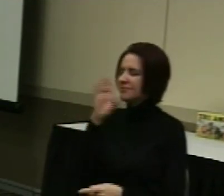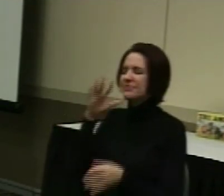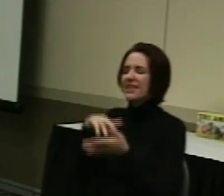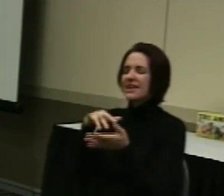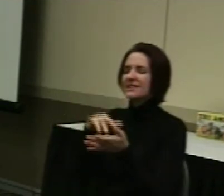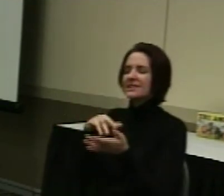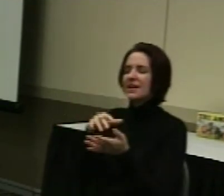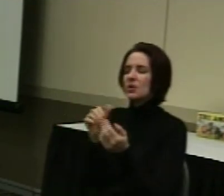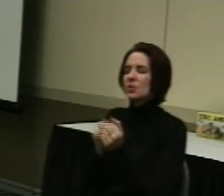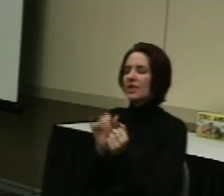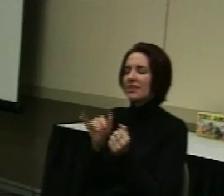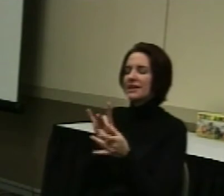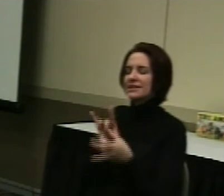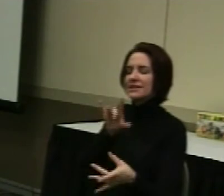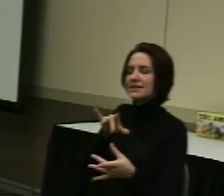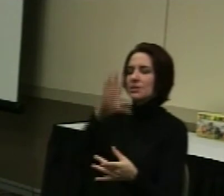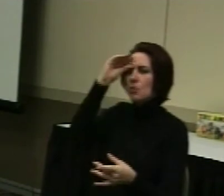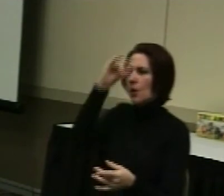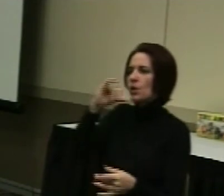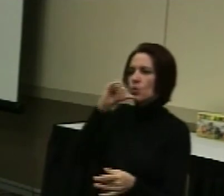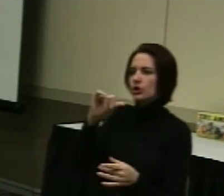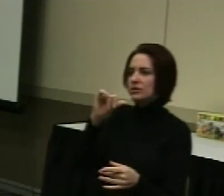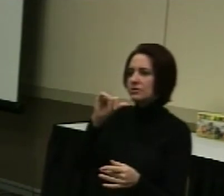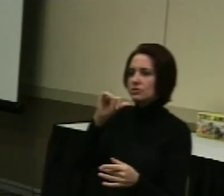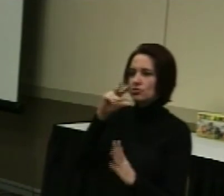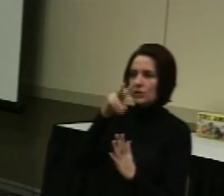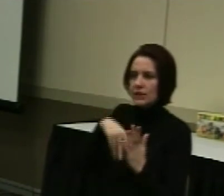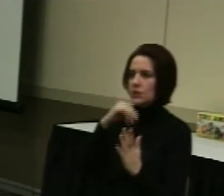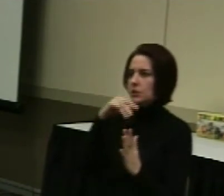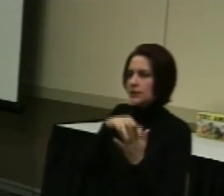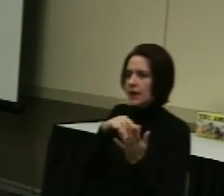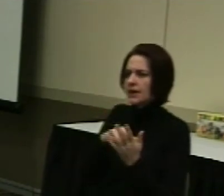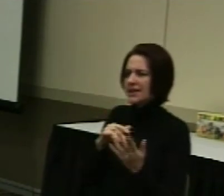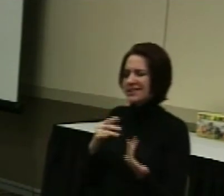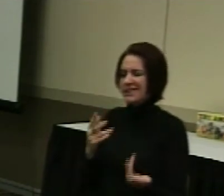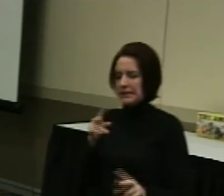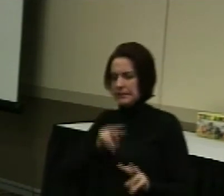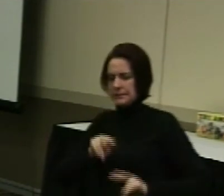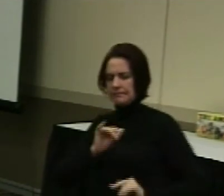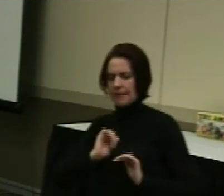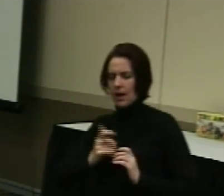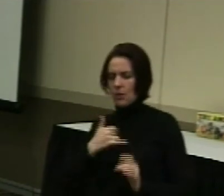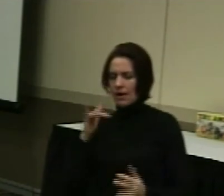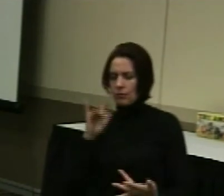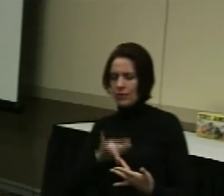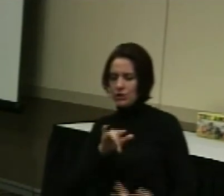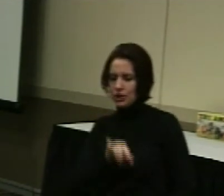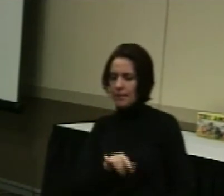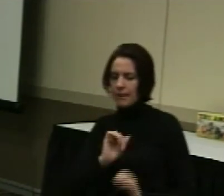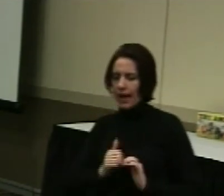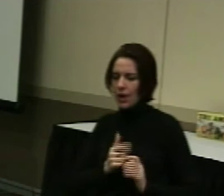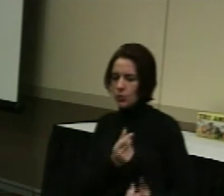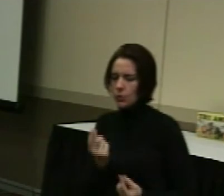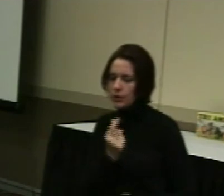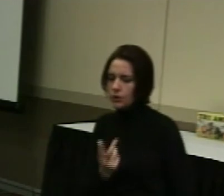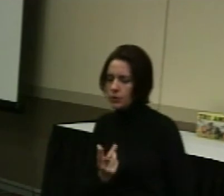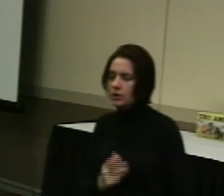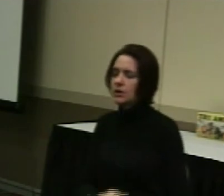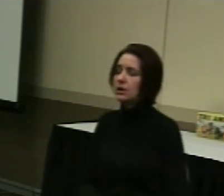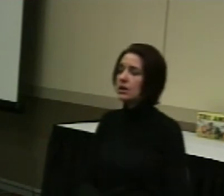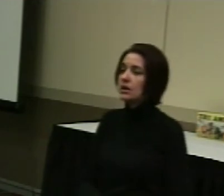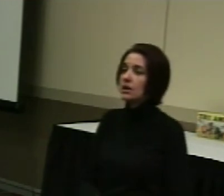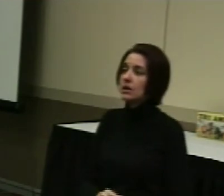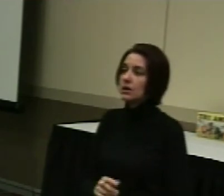who wouldn't read, and you'd wonder, how will I reach him? How will I reach him? And finally, you